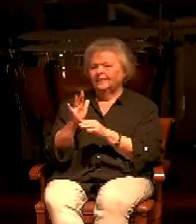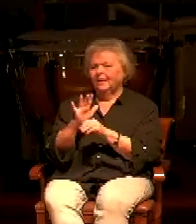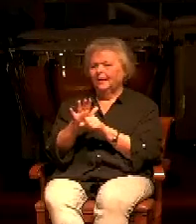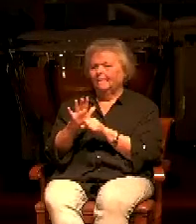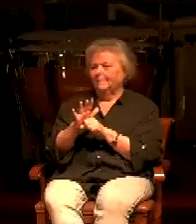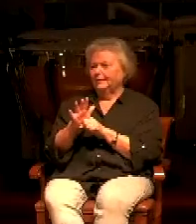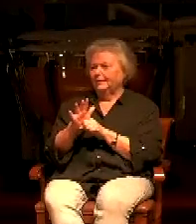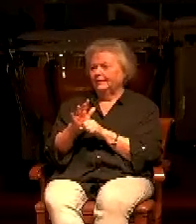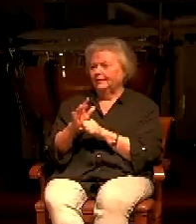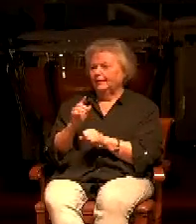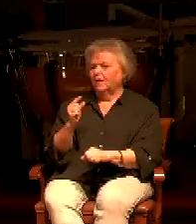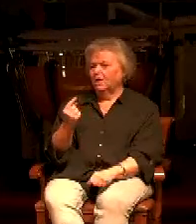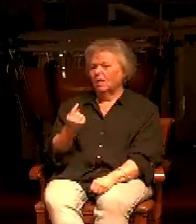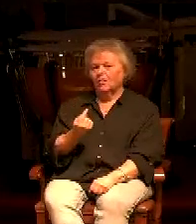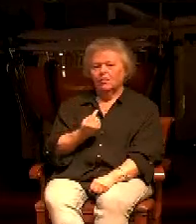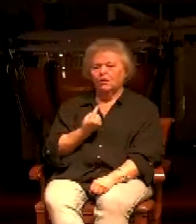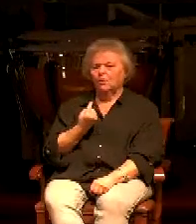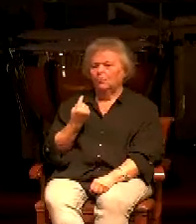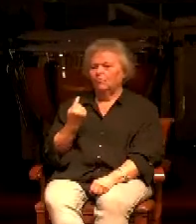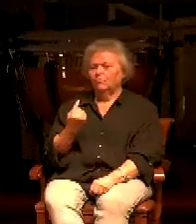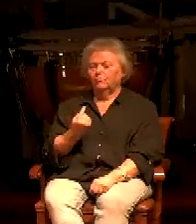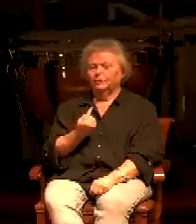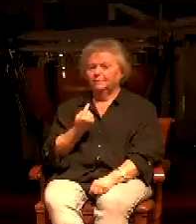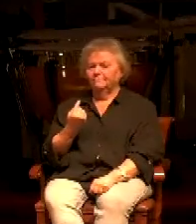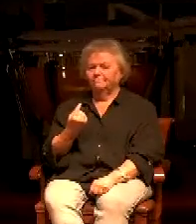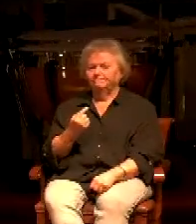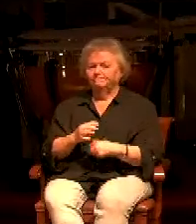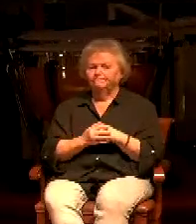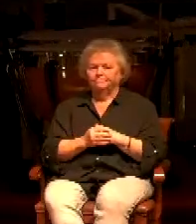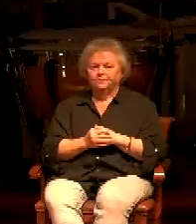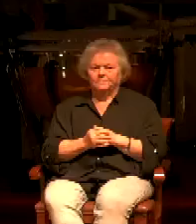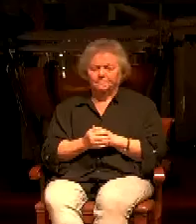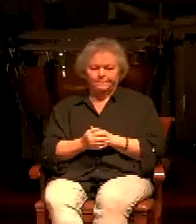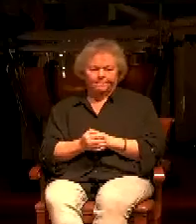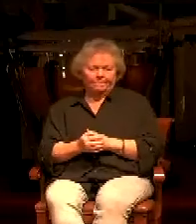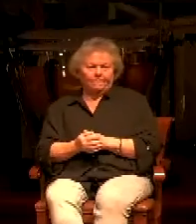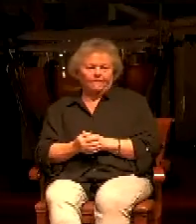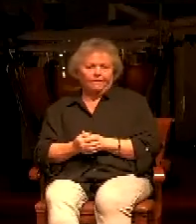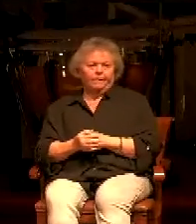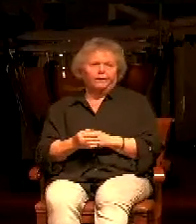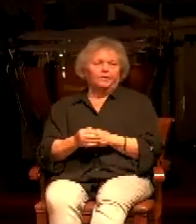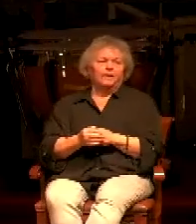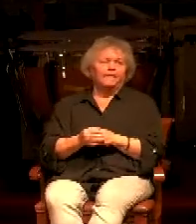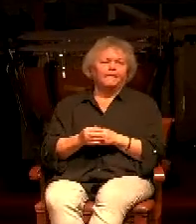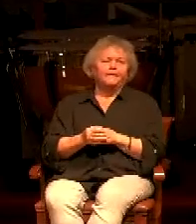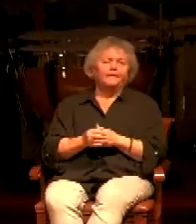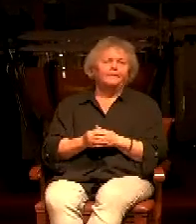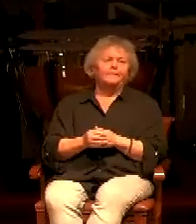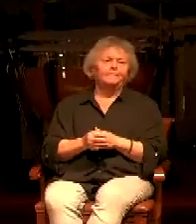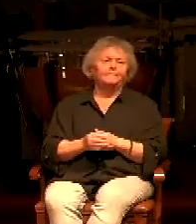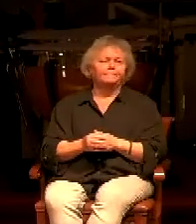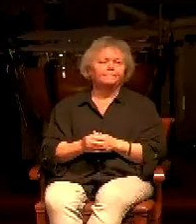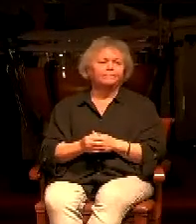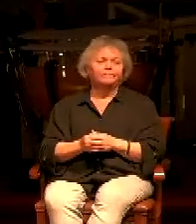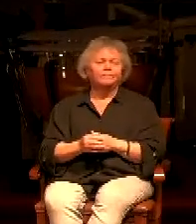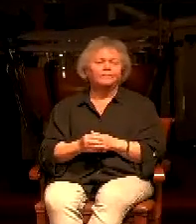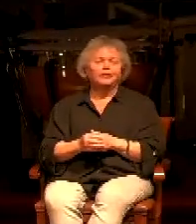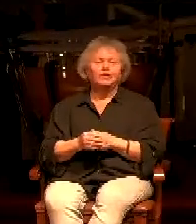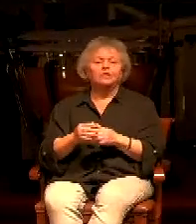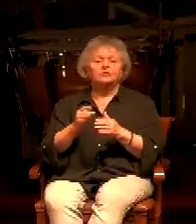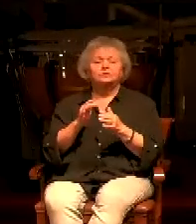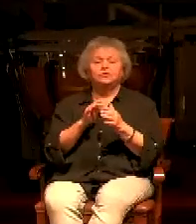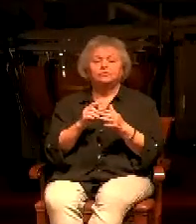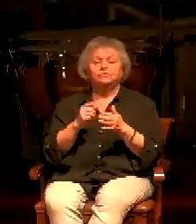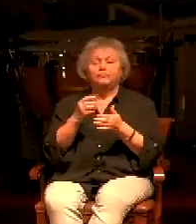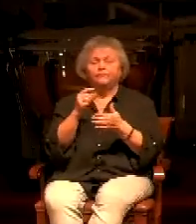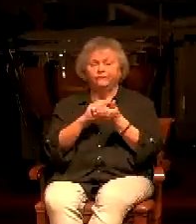will walk the path of death for sin. That he alone is the Savior. That he alone will face what's coming. Join me in John chapter 18,